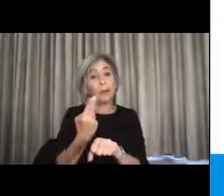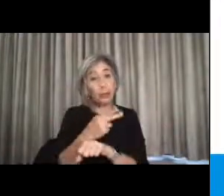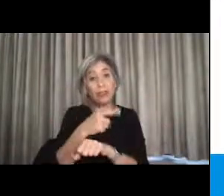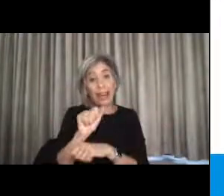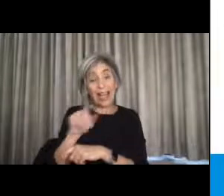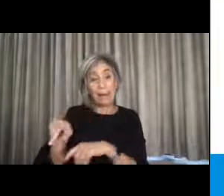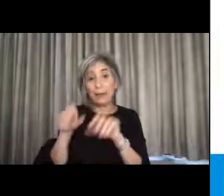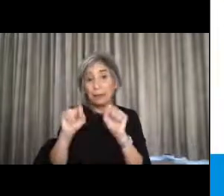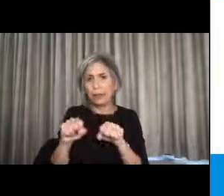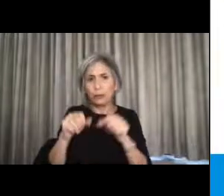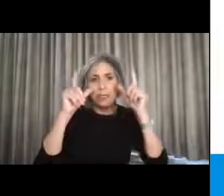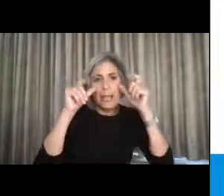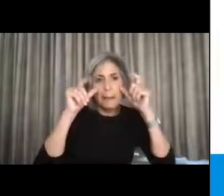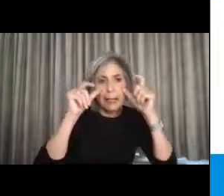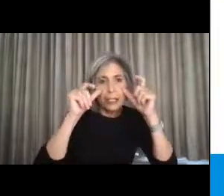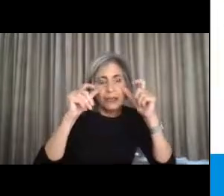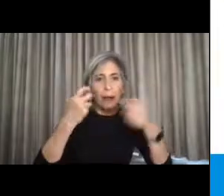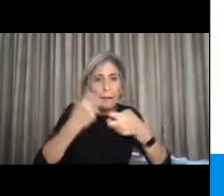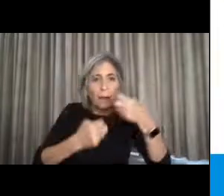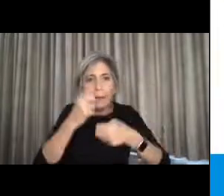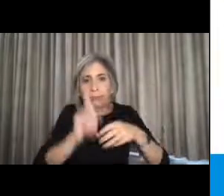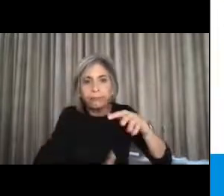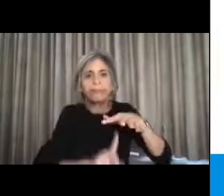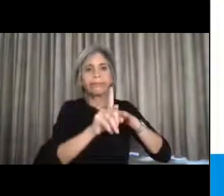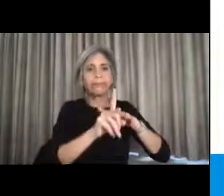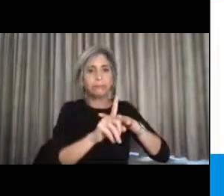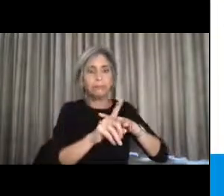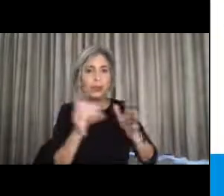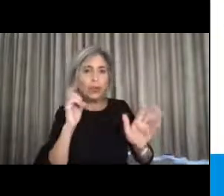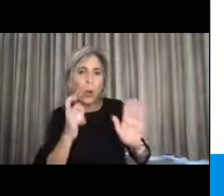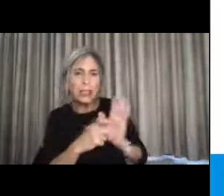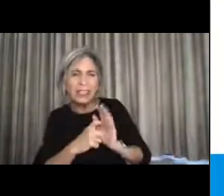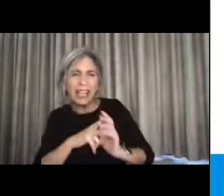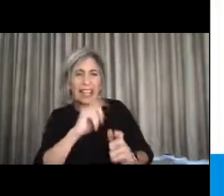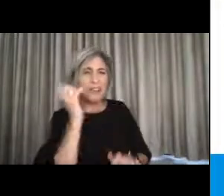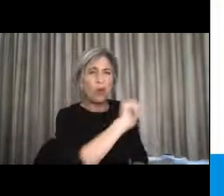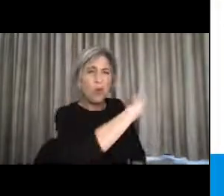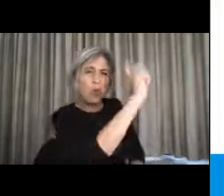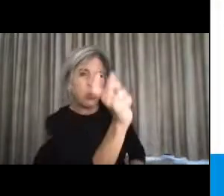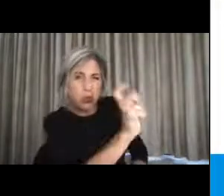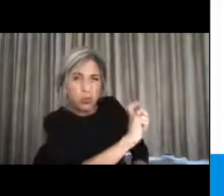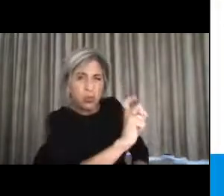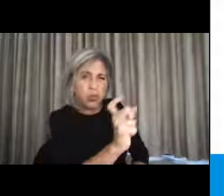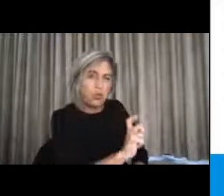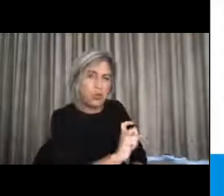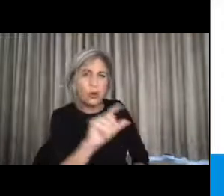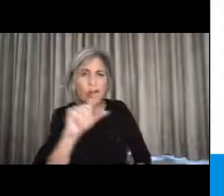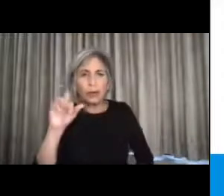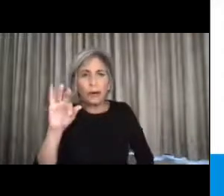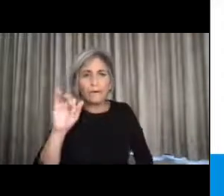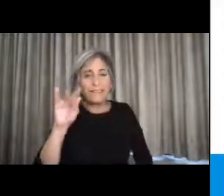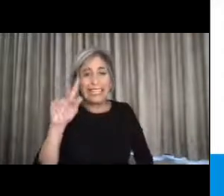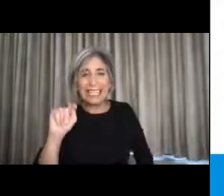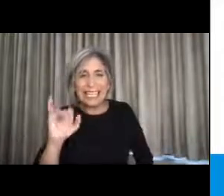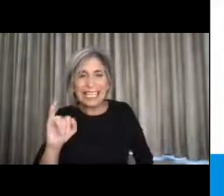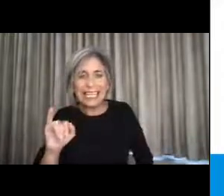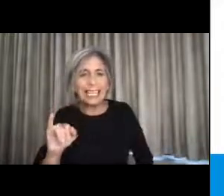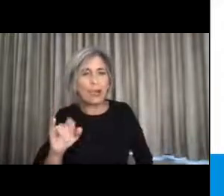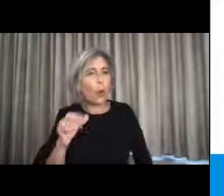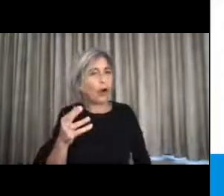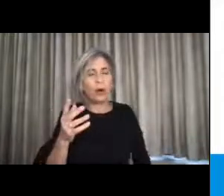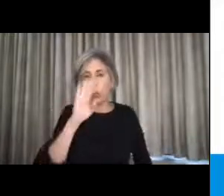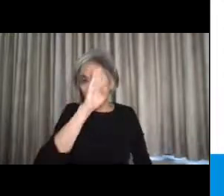take pictures of any problems that you might see, such as graffiti in the city, and those requests are submitted directly to the